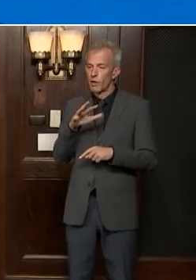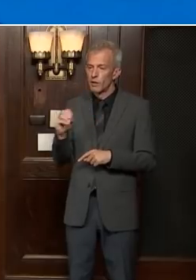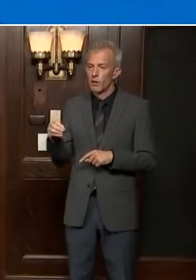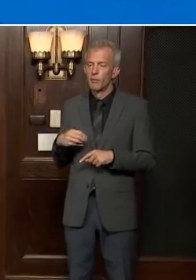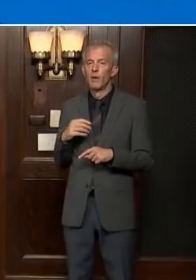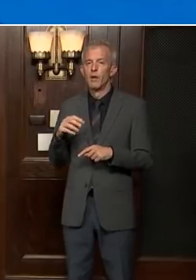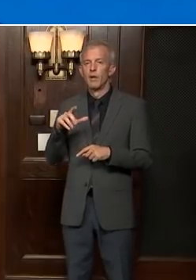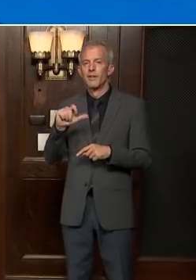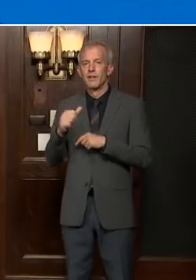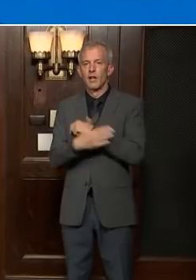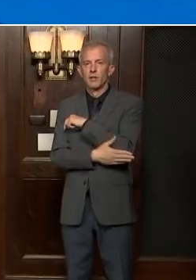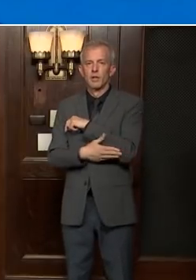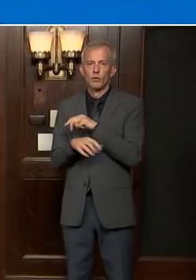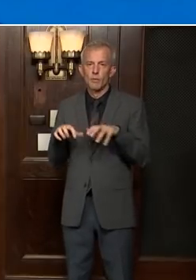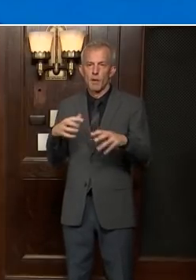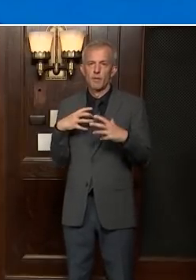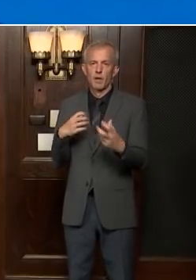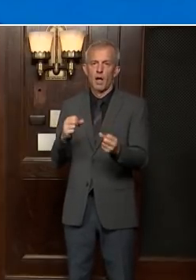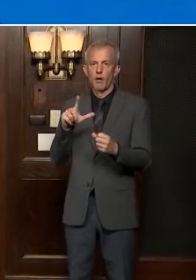Health Lab, so about